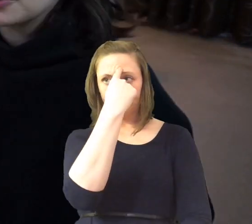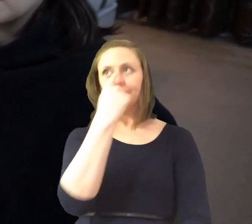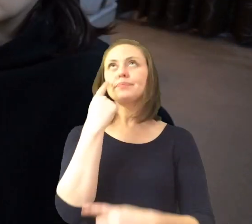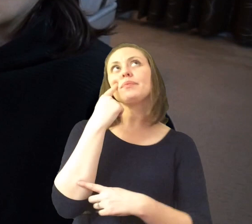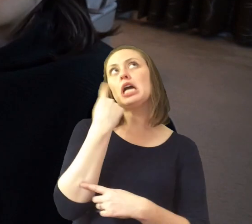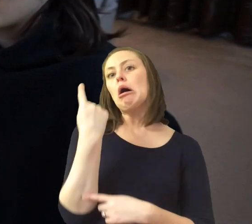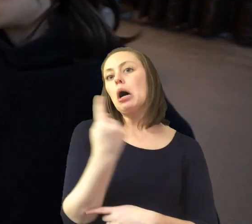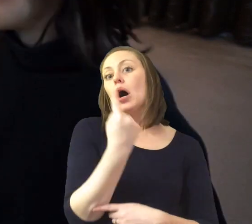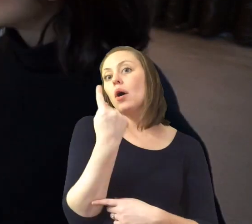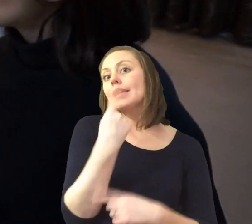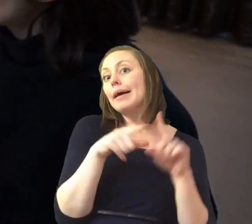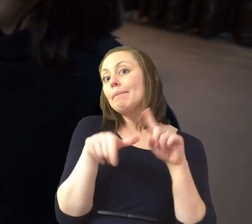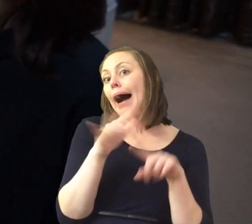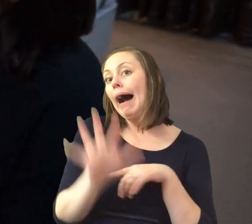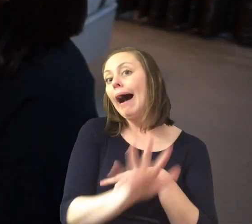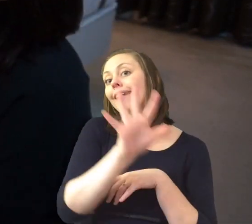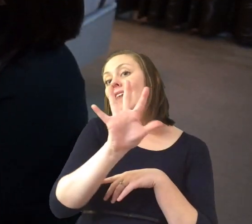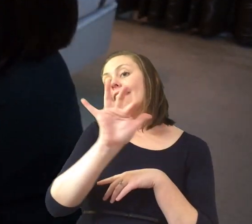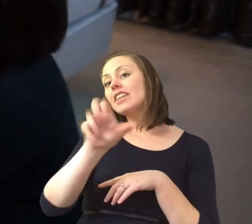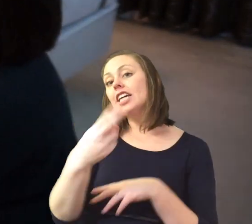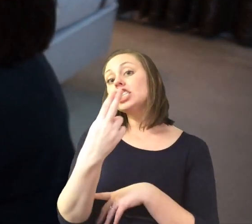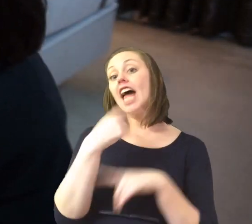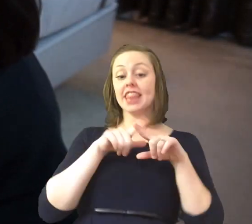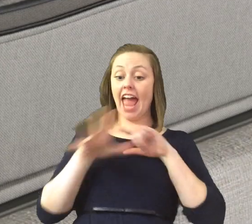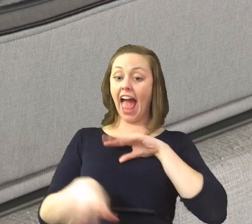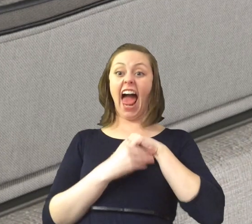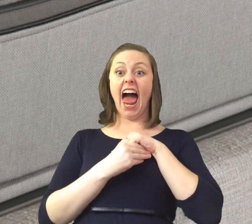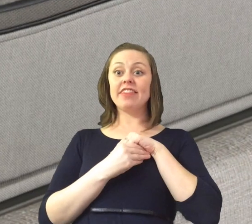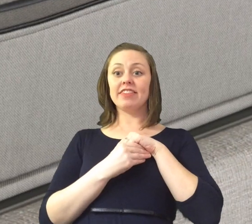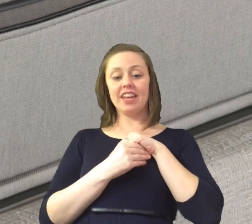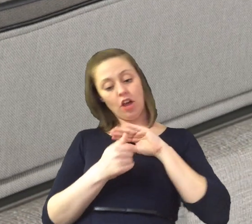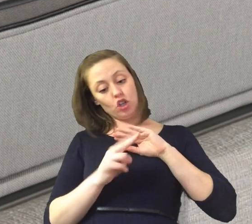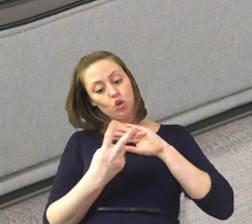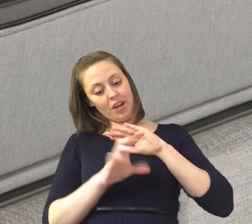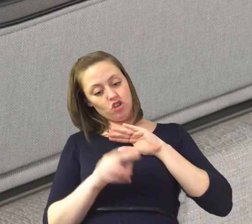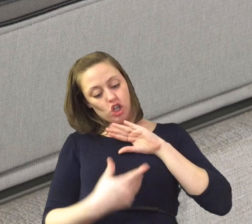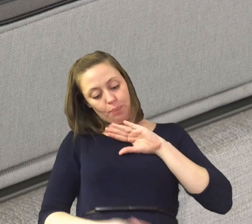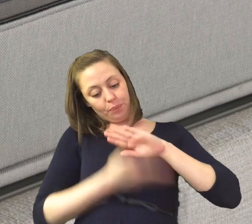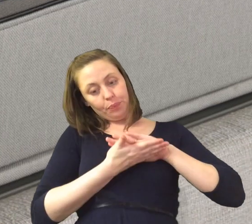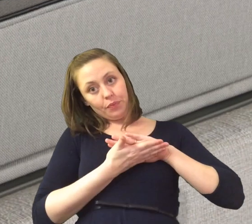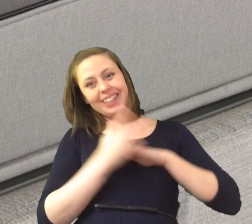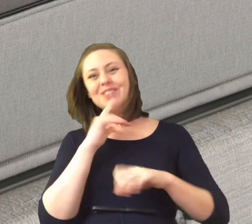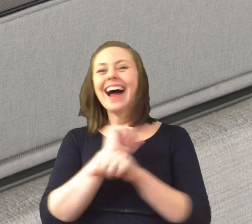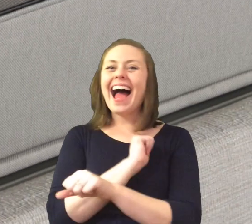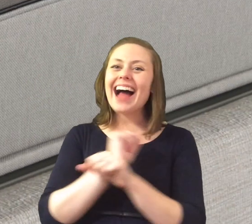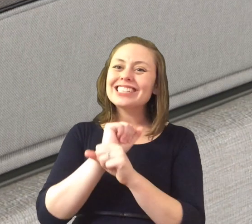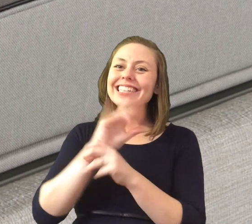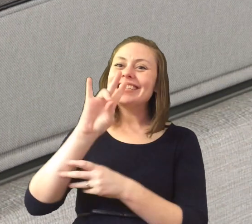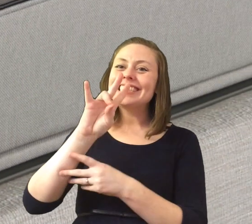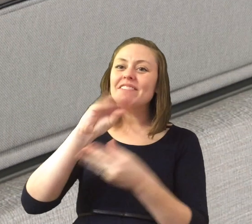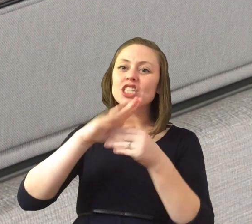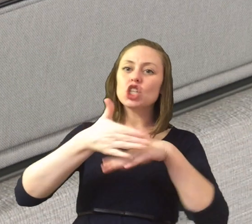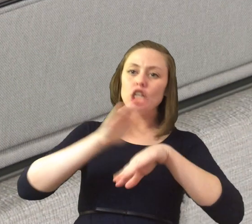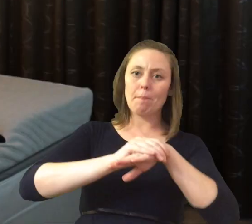actually only like about 5 up here, and then they like throw the other 2 inches underneath. So it's not actually 7 inches